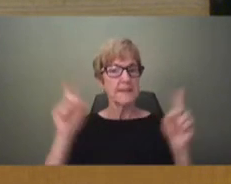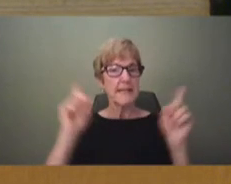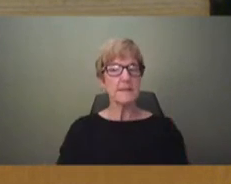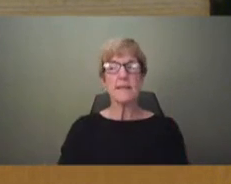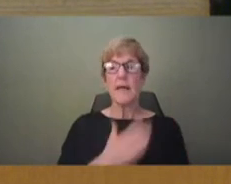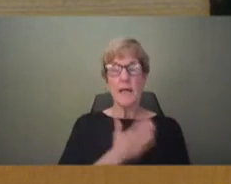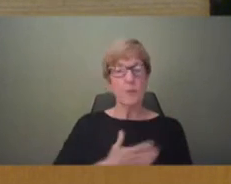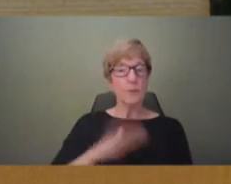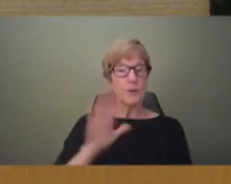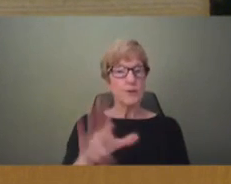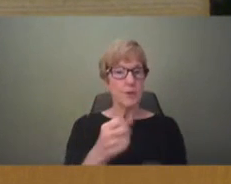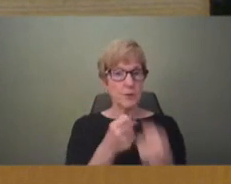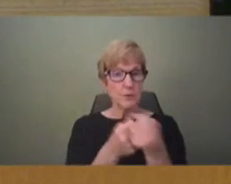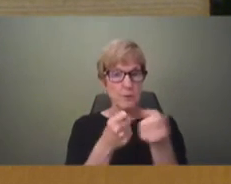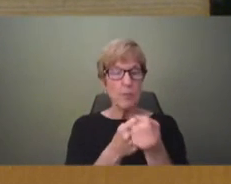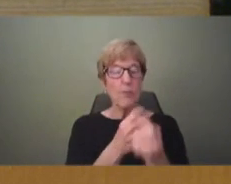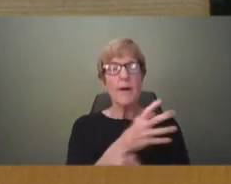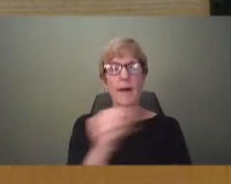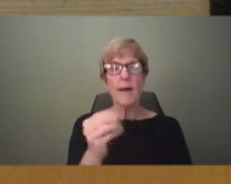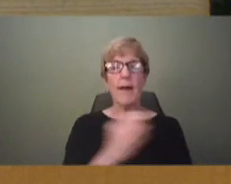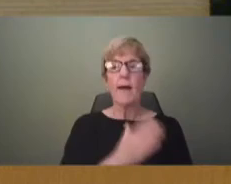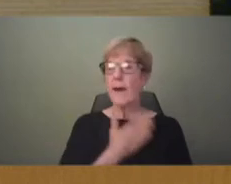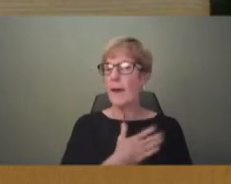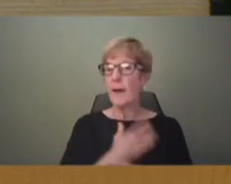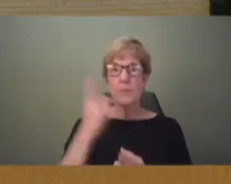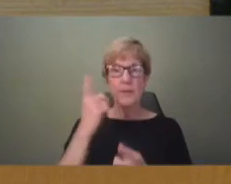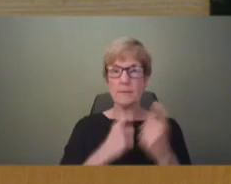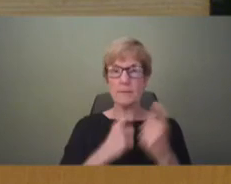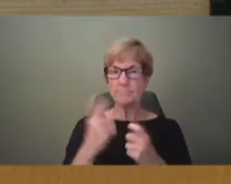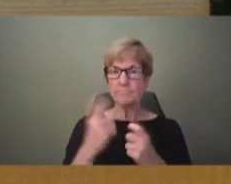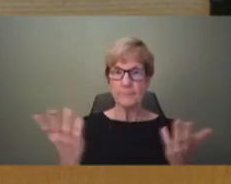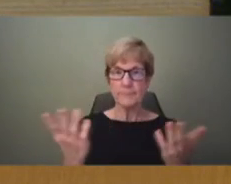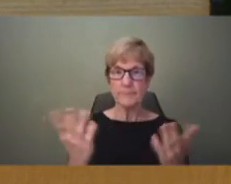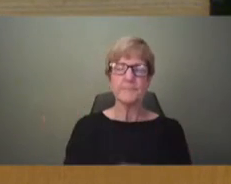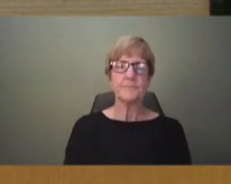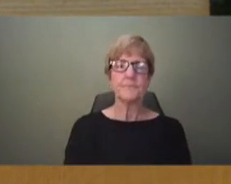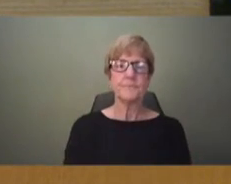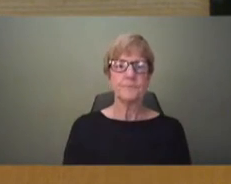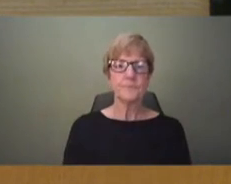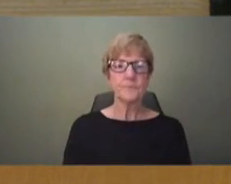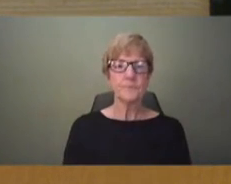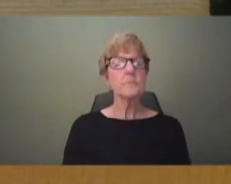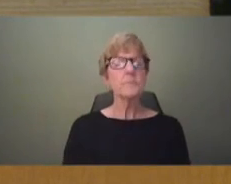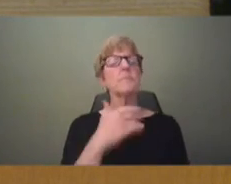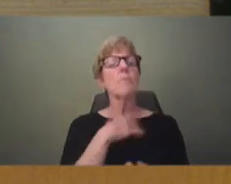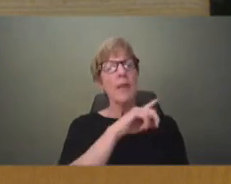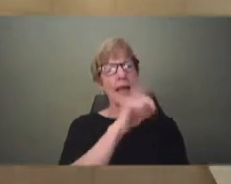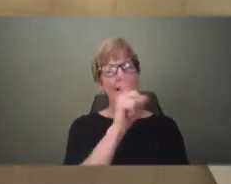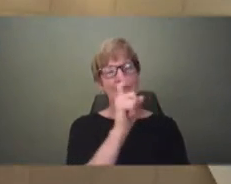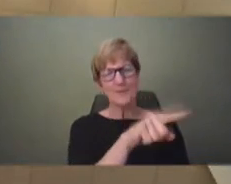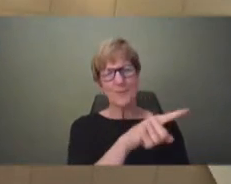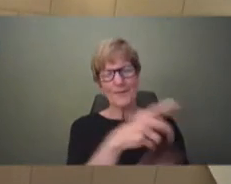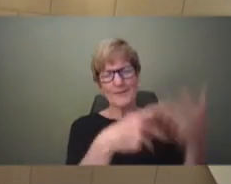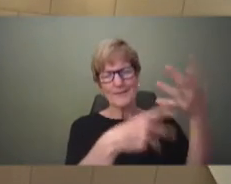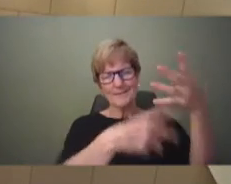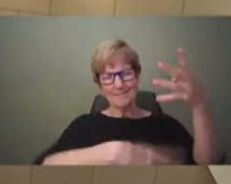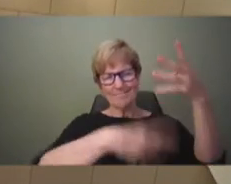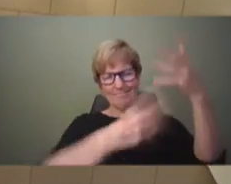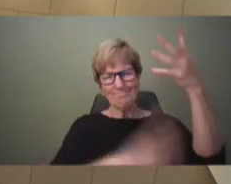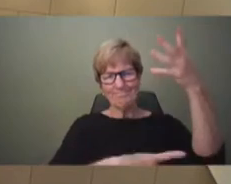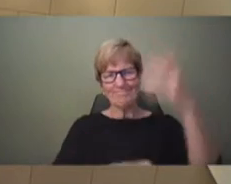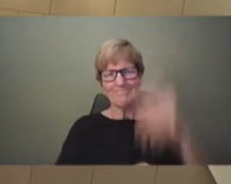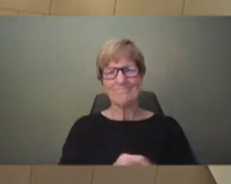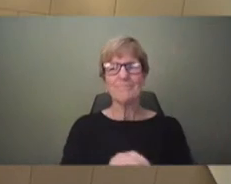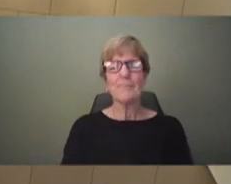support and uh happy to answer any questions you might have I have a series of questions no very